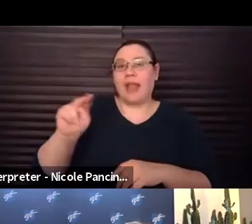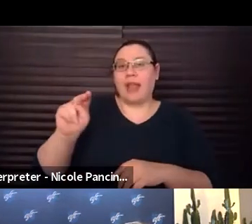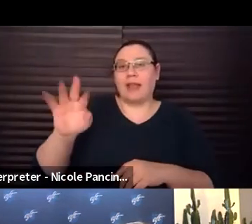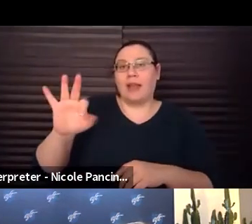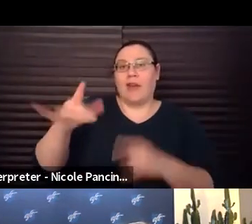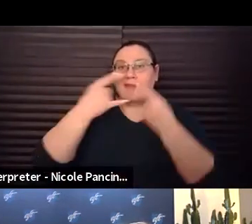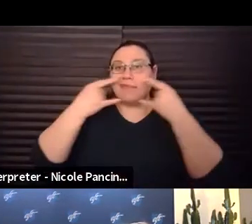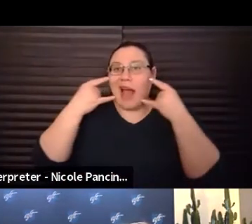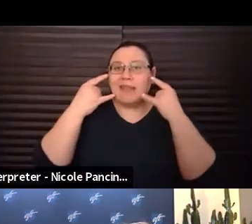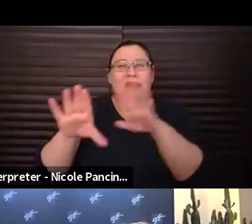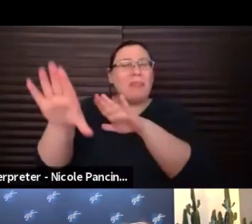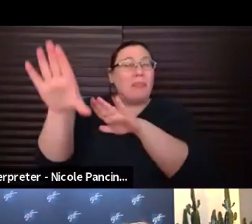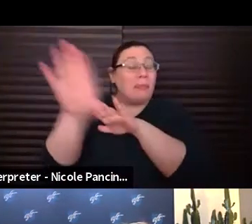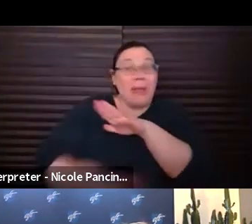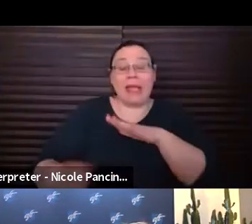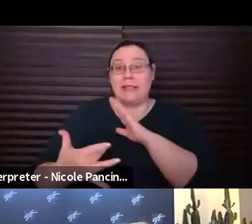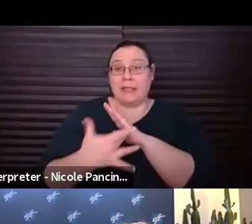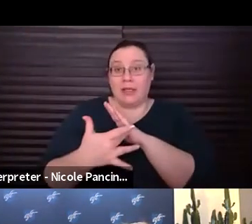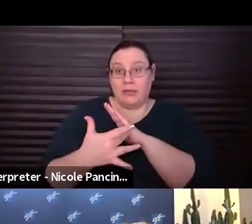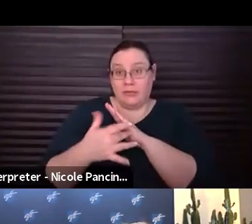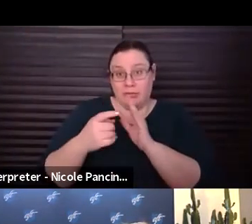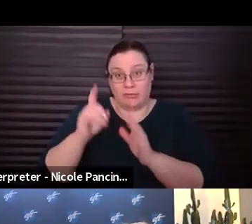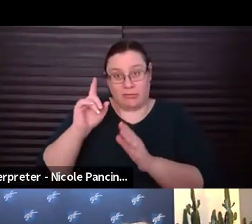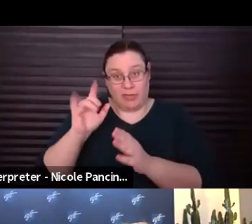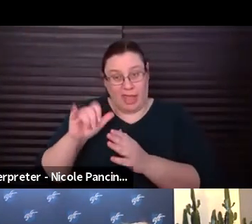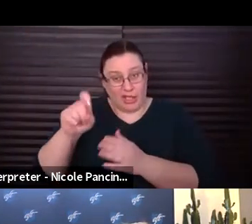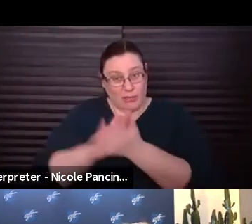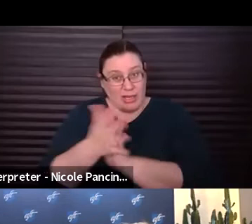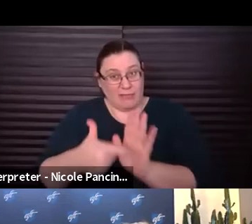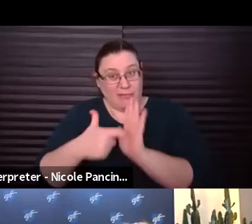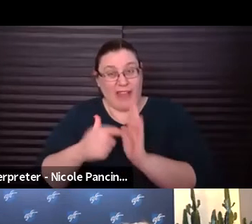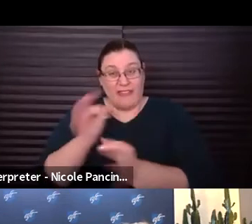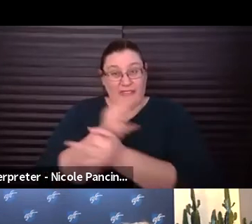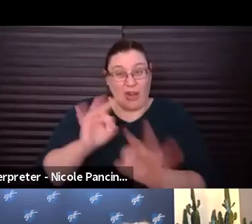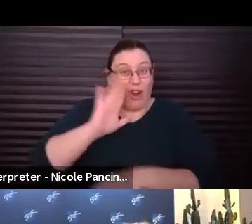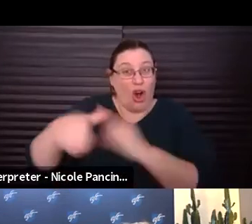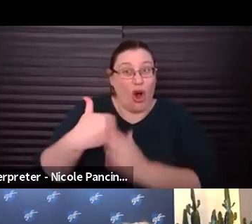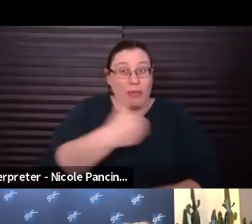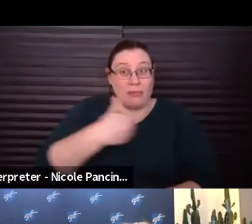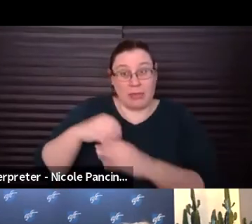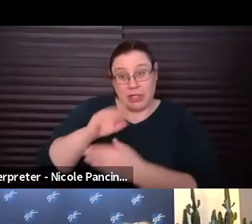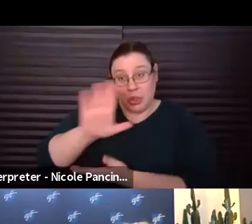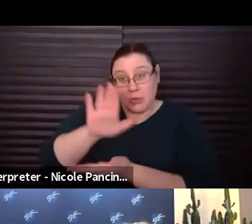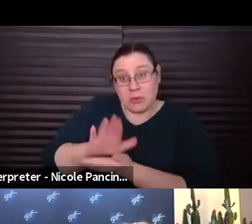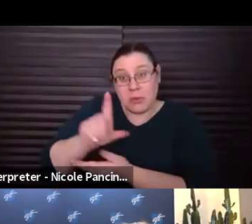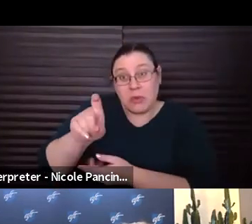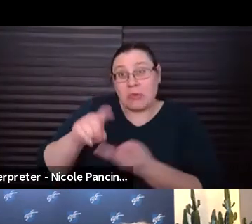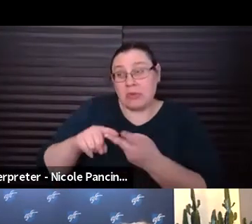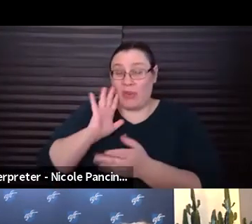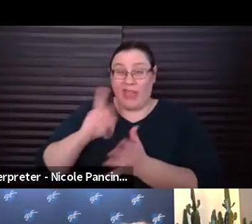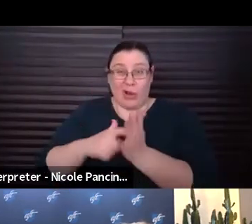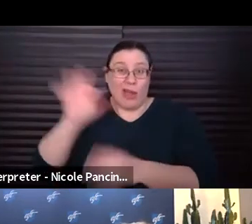most basic technology of all. Should they be mandatory and free for all of your members in schools? And is it going to take some kind of federal